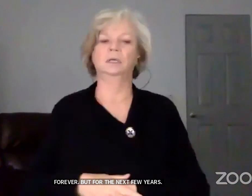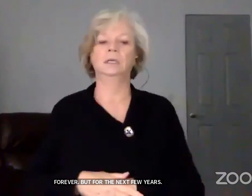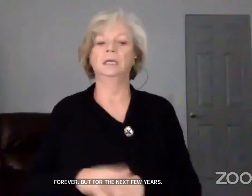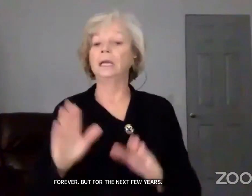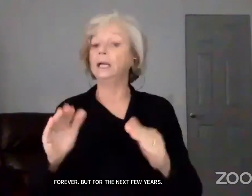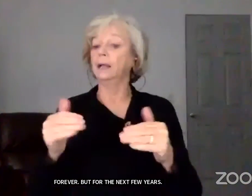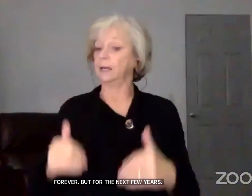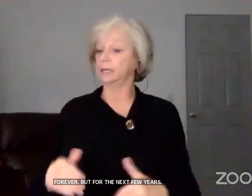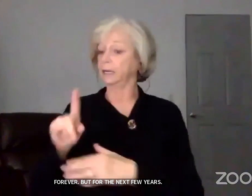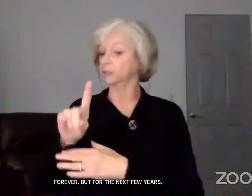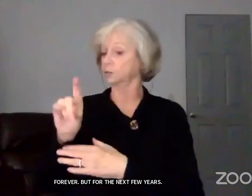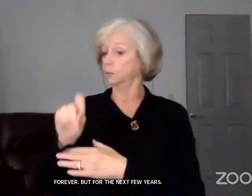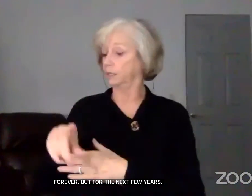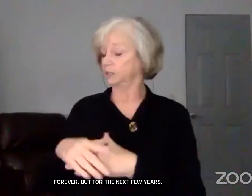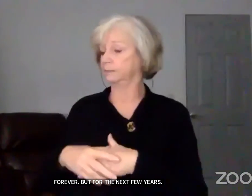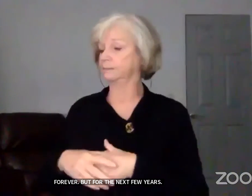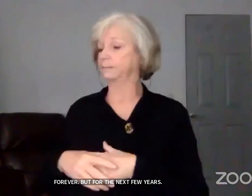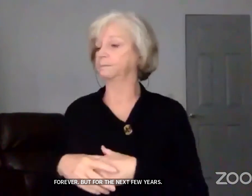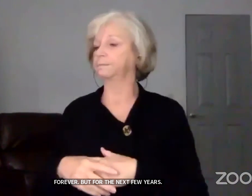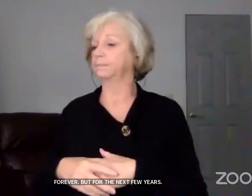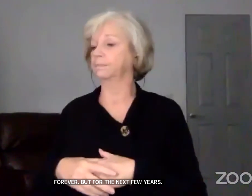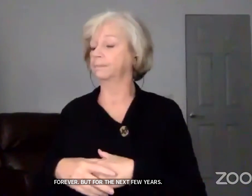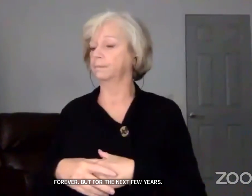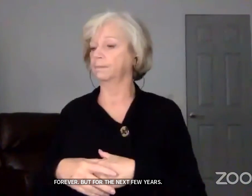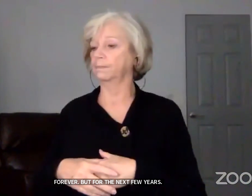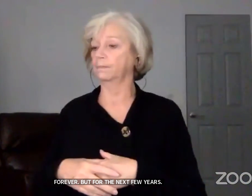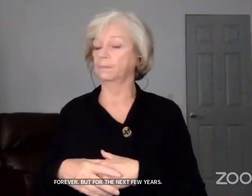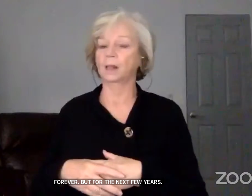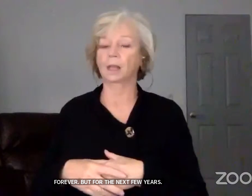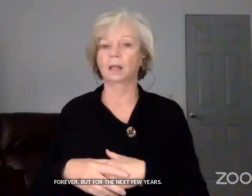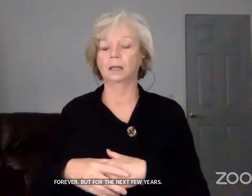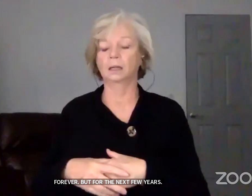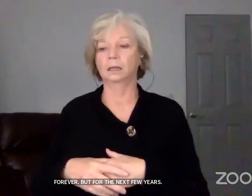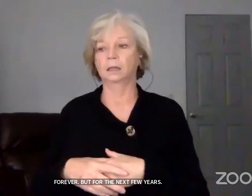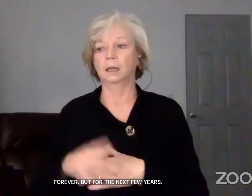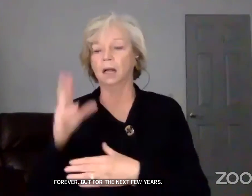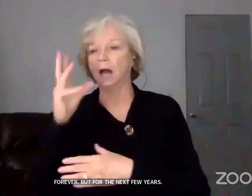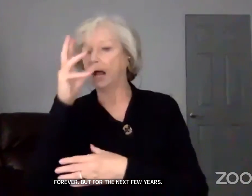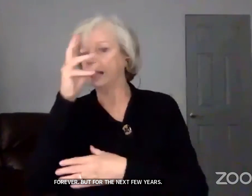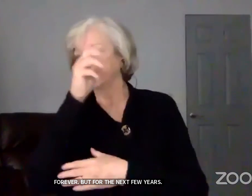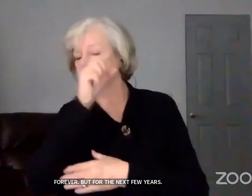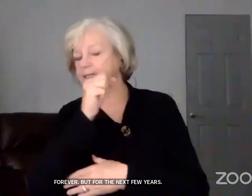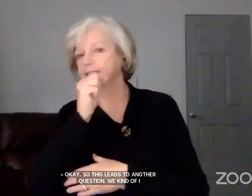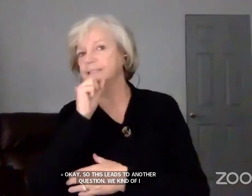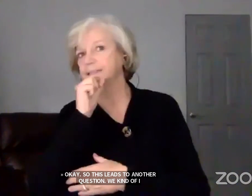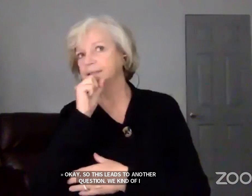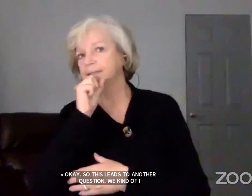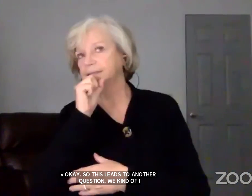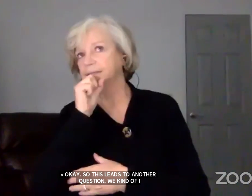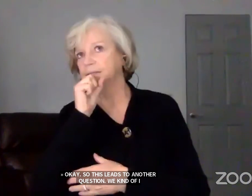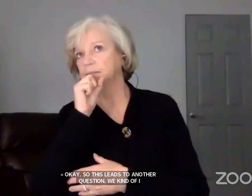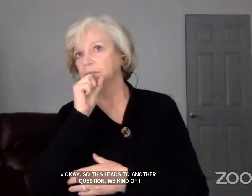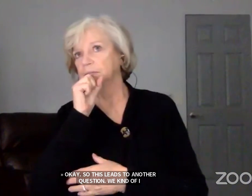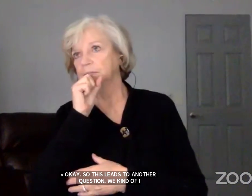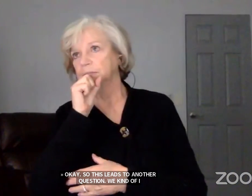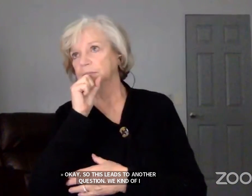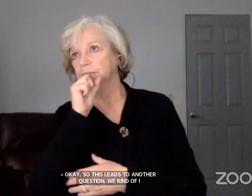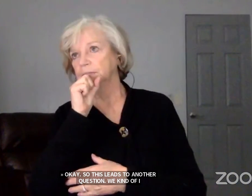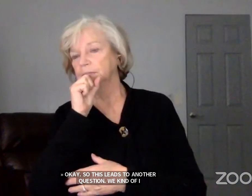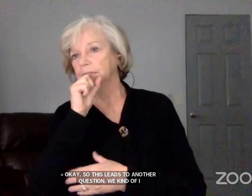this is on everybody's agenda, where we kind of, I guess, rhetorically ask the question, what is the finish line and what do we need to do to reach